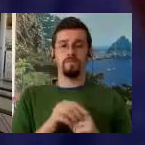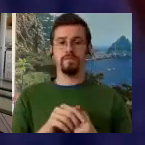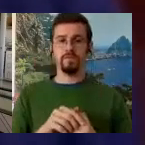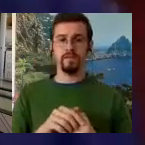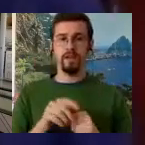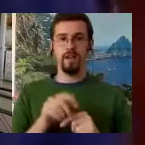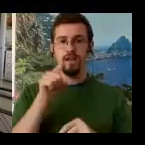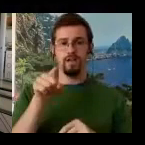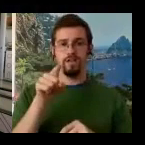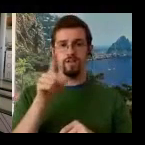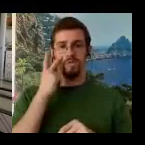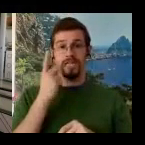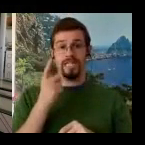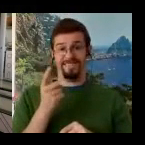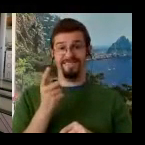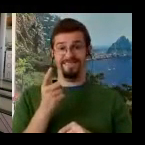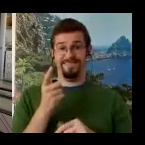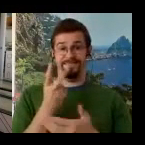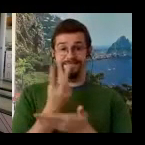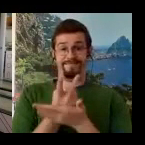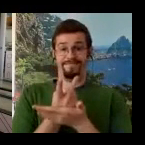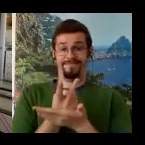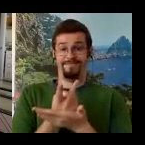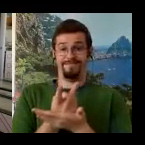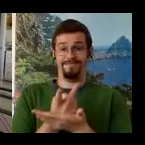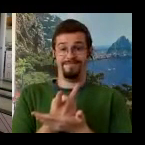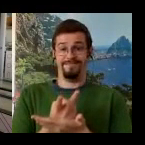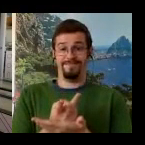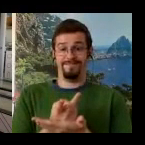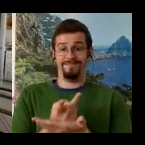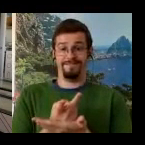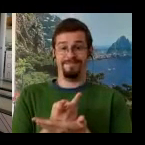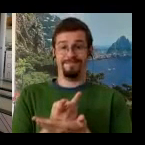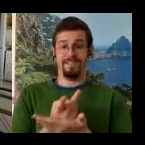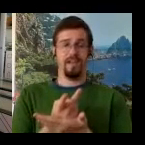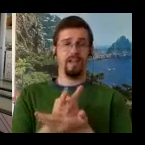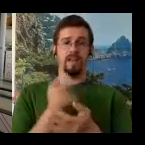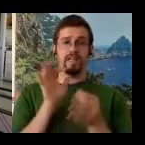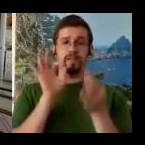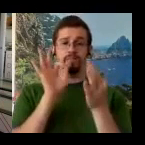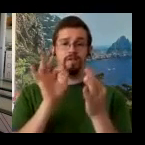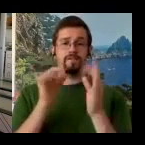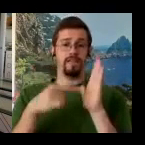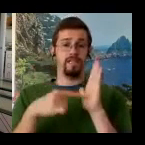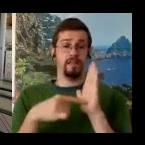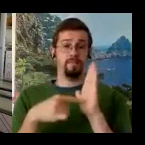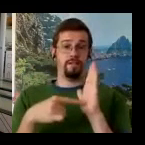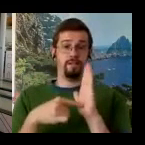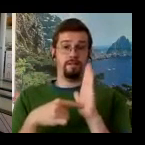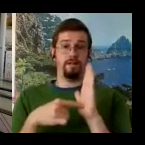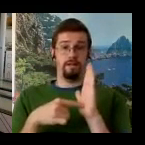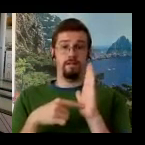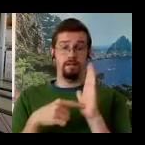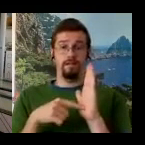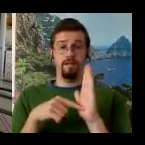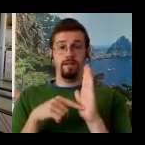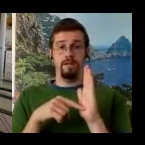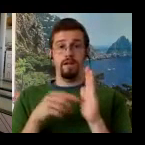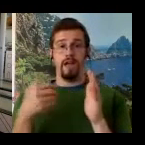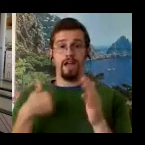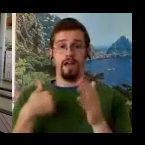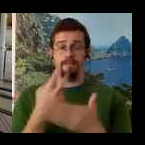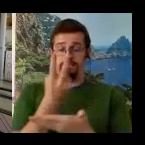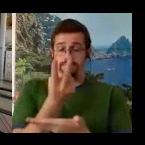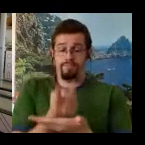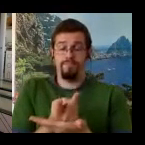this line that when we talked about sorting is a perfect example of these two hands at the end, where one is lying on top of the